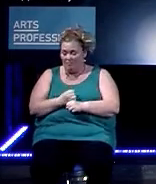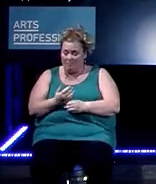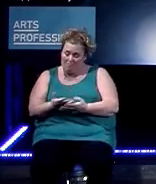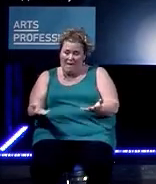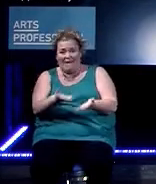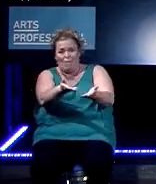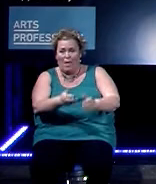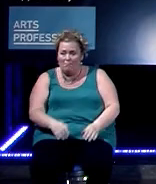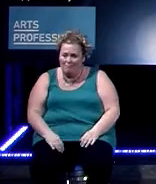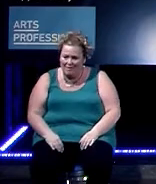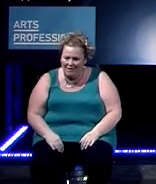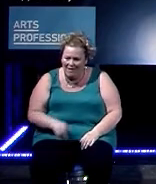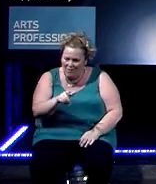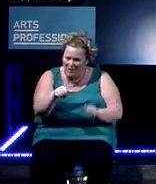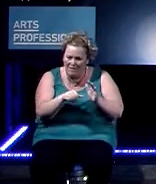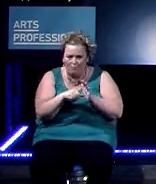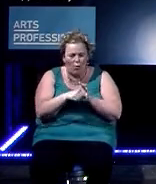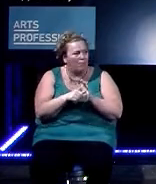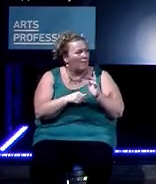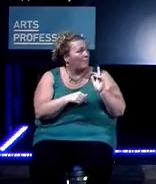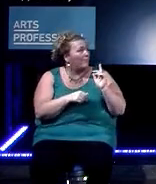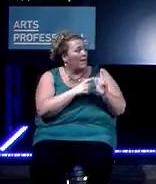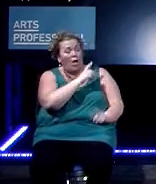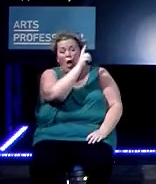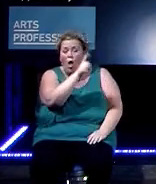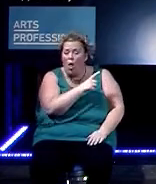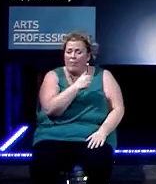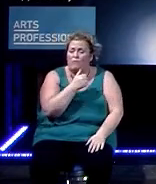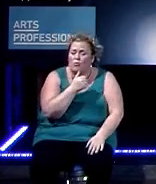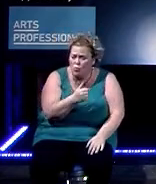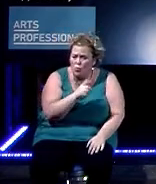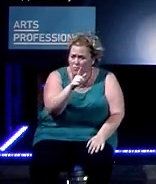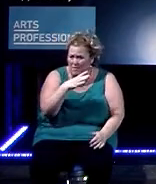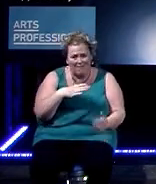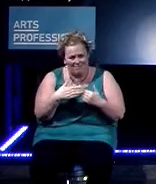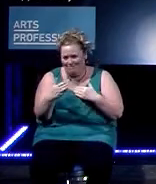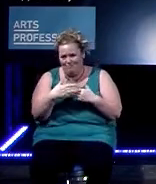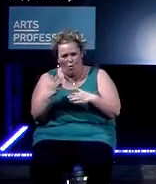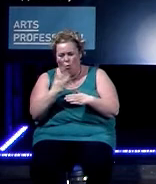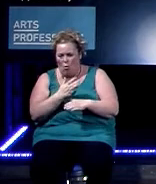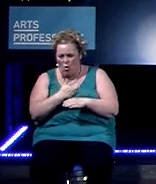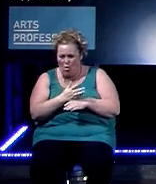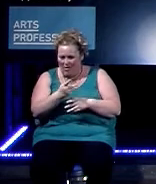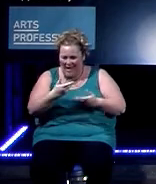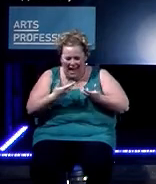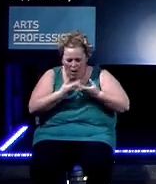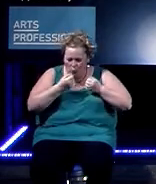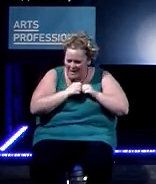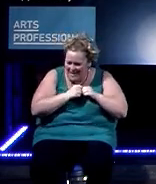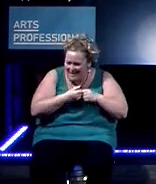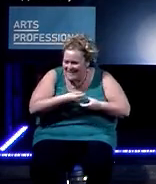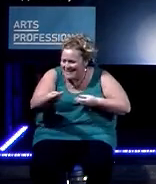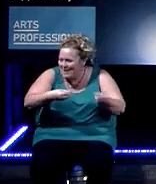this approach. You know, like I said, all of these things are good, but there's more work to be done. There's a distributed solution that we haven't quite hit on